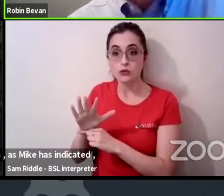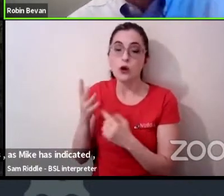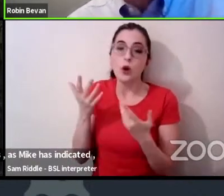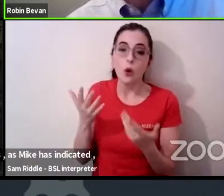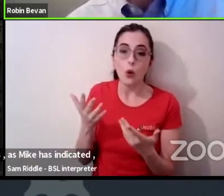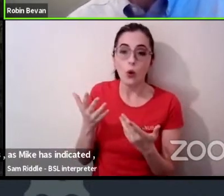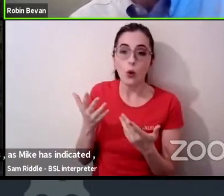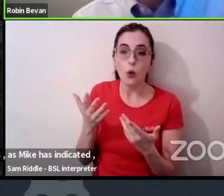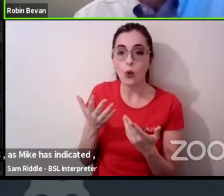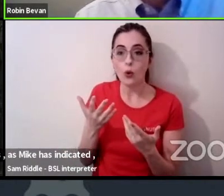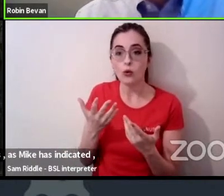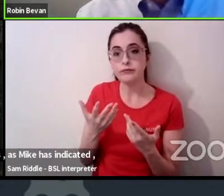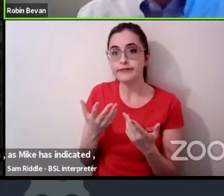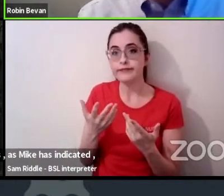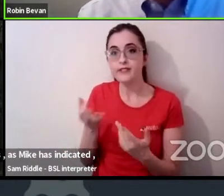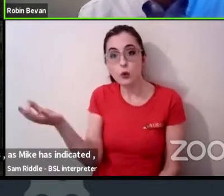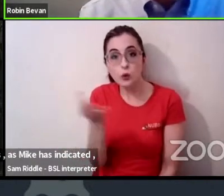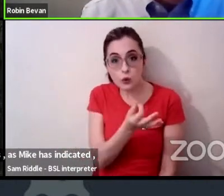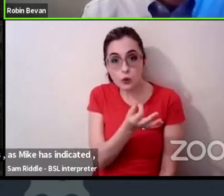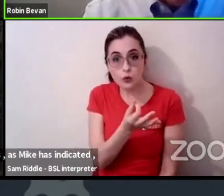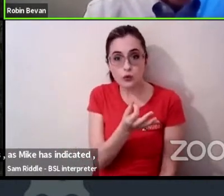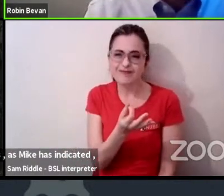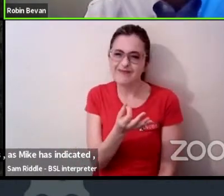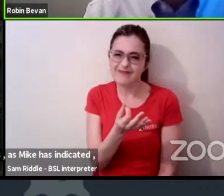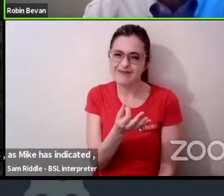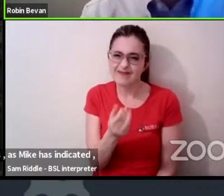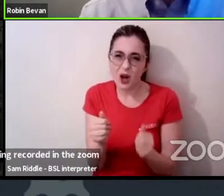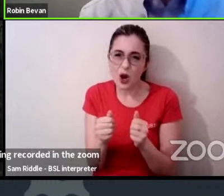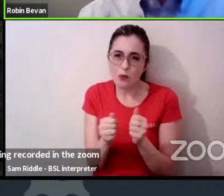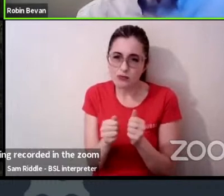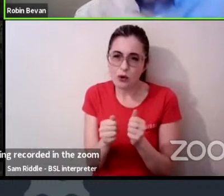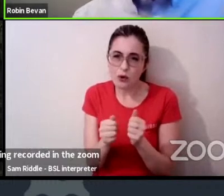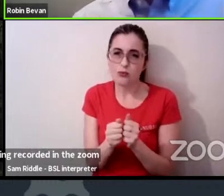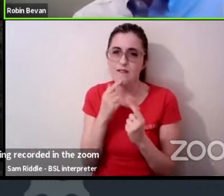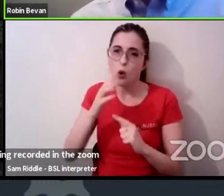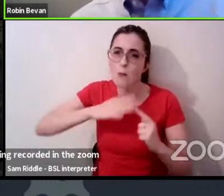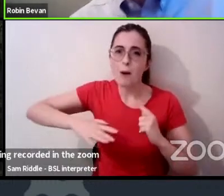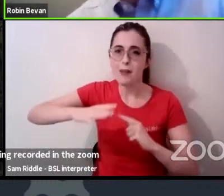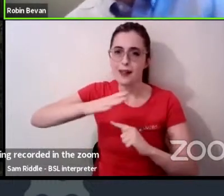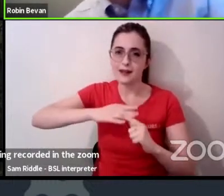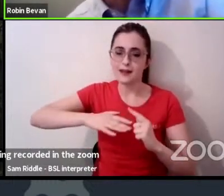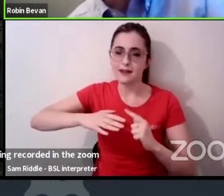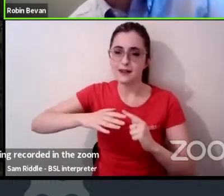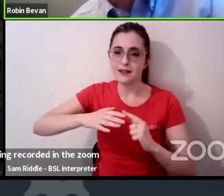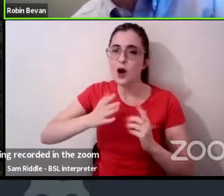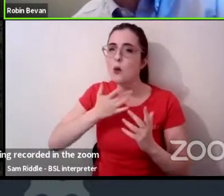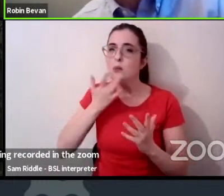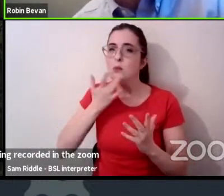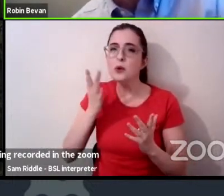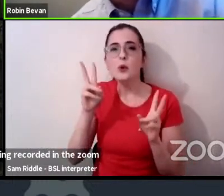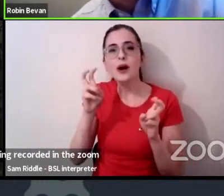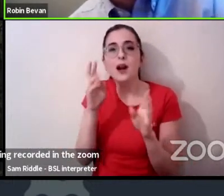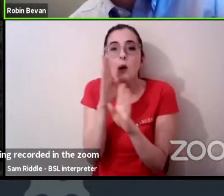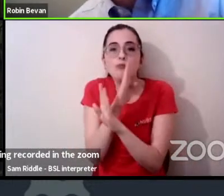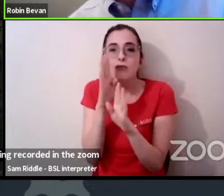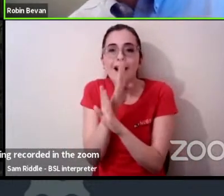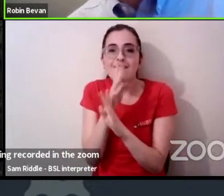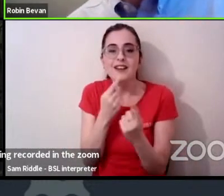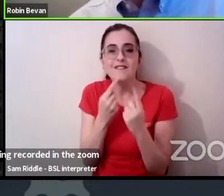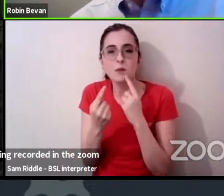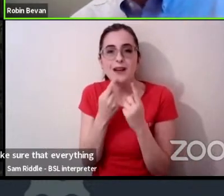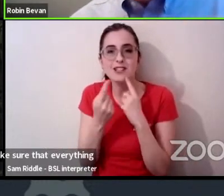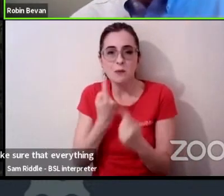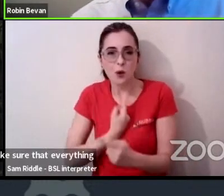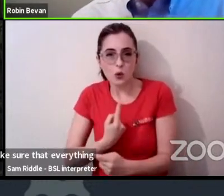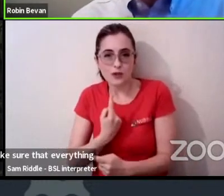that you put forward as a question is appropriate for a public audience. So obviously no private information about you as an individual,